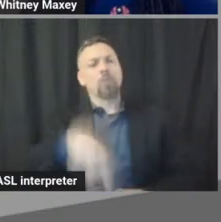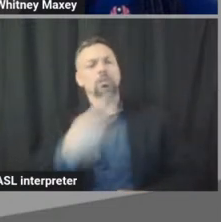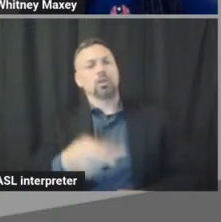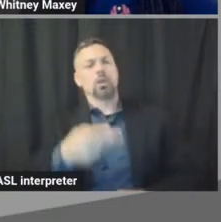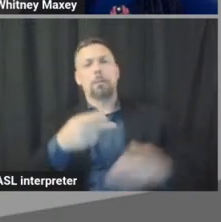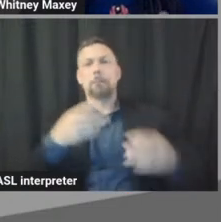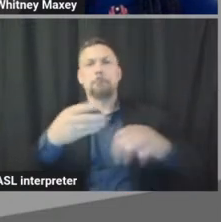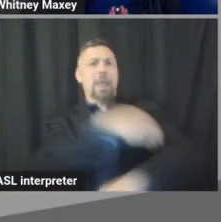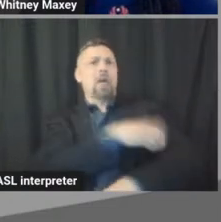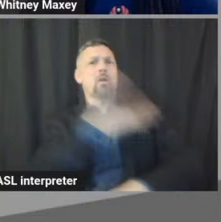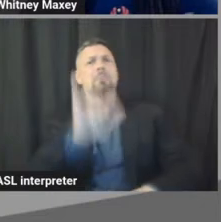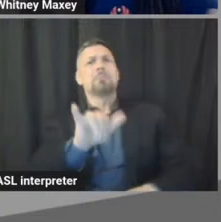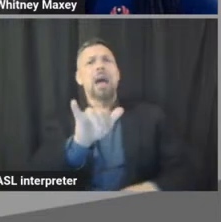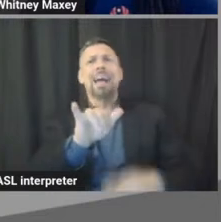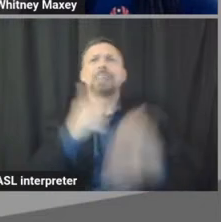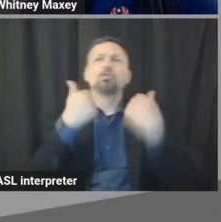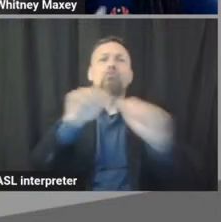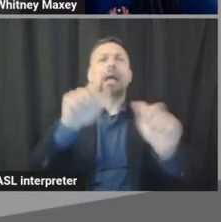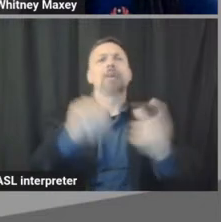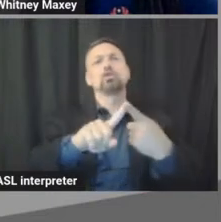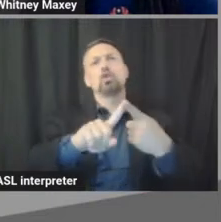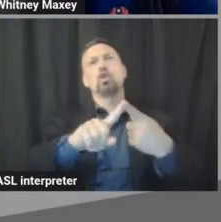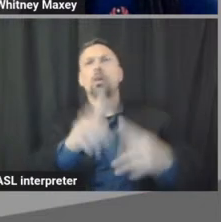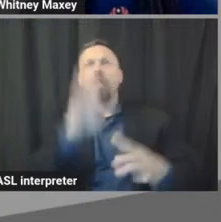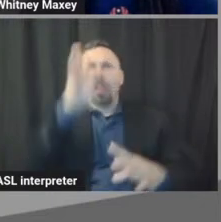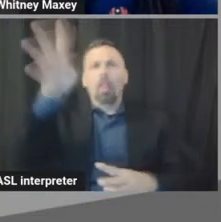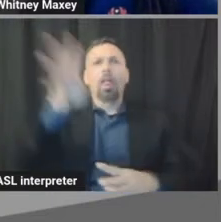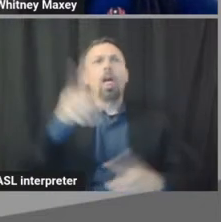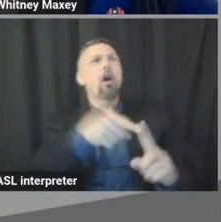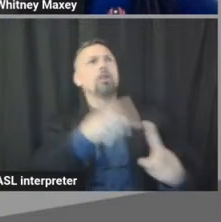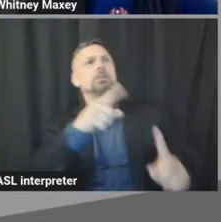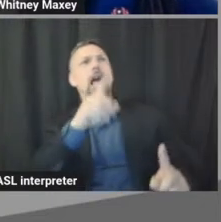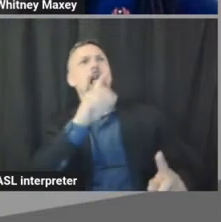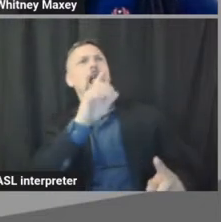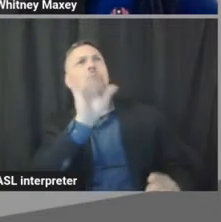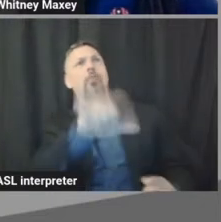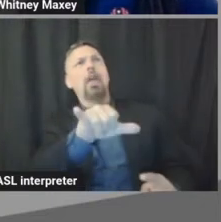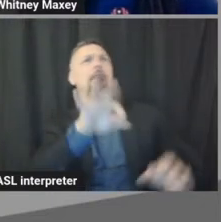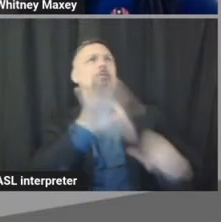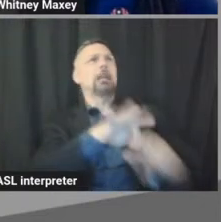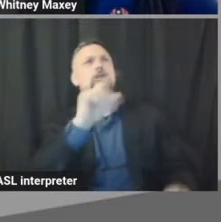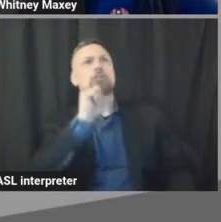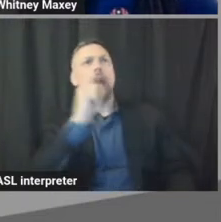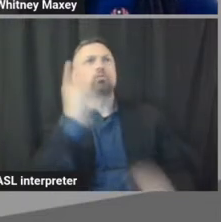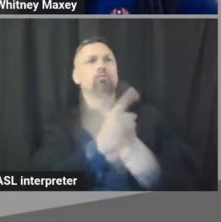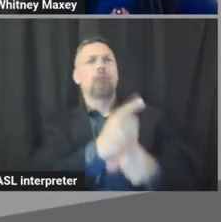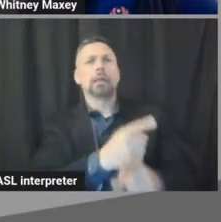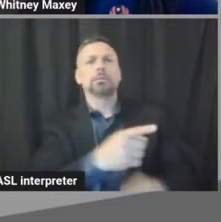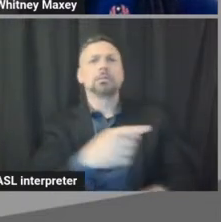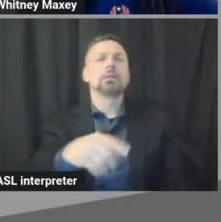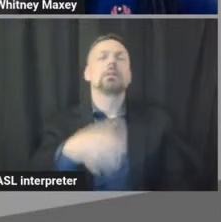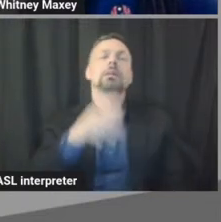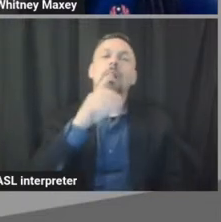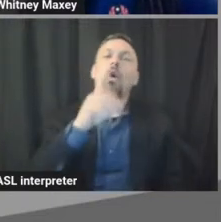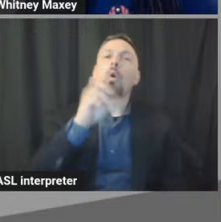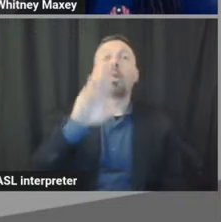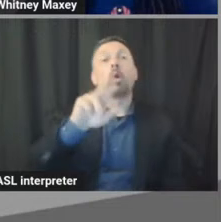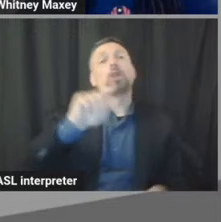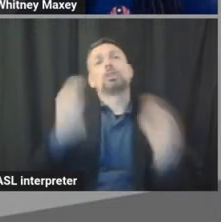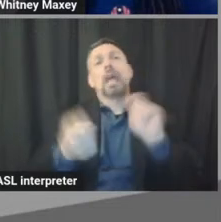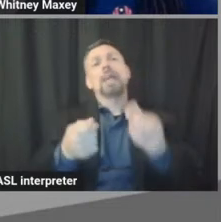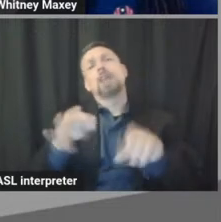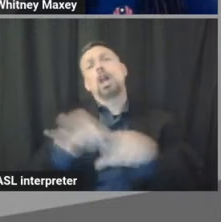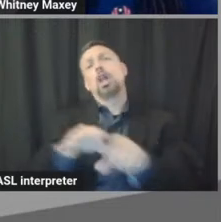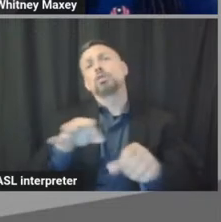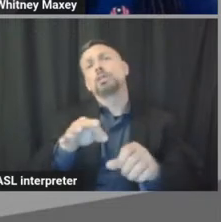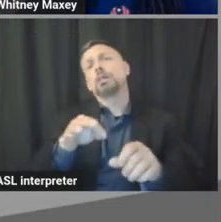results, or trying to create laws that allow them to do that more easily. MAGA's other